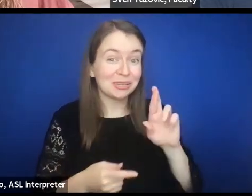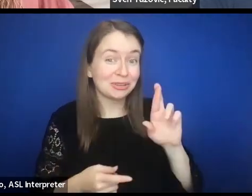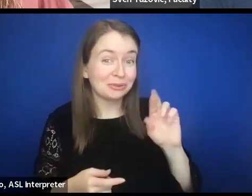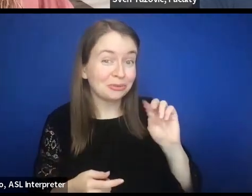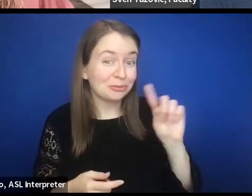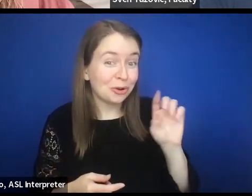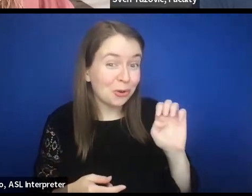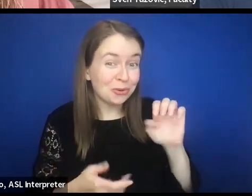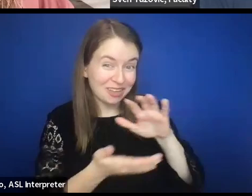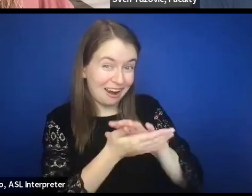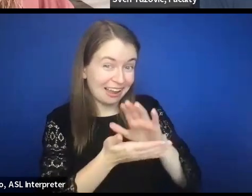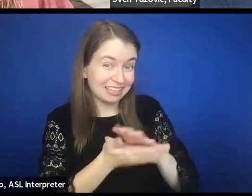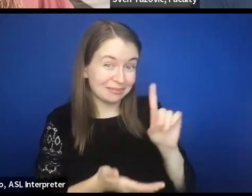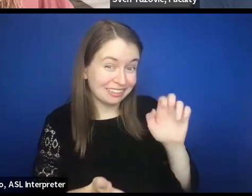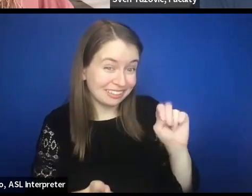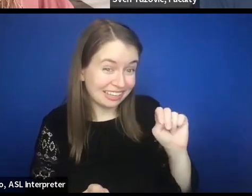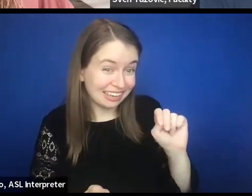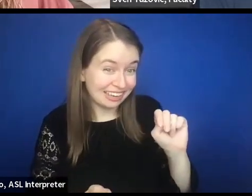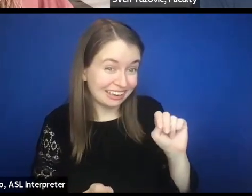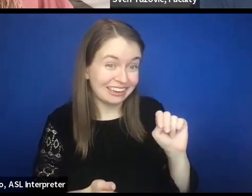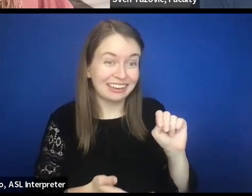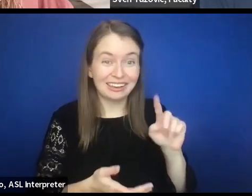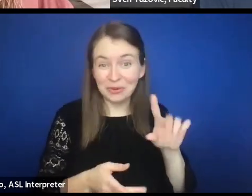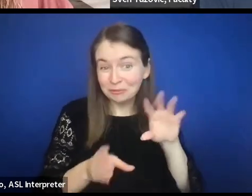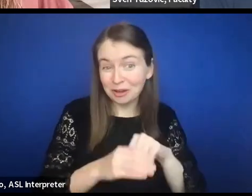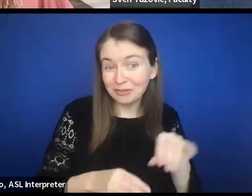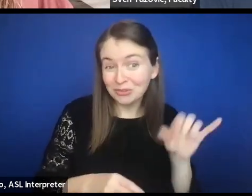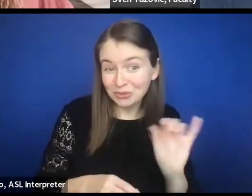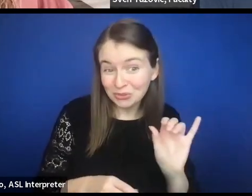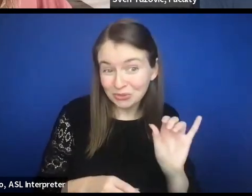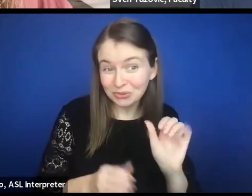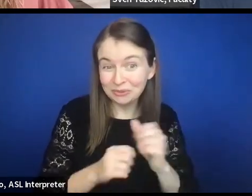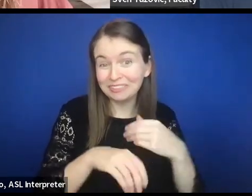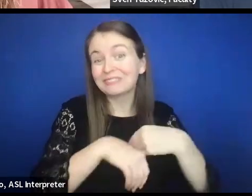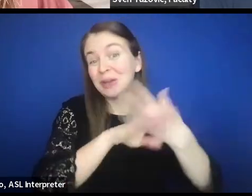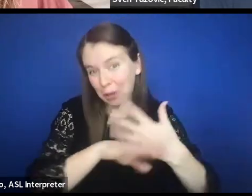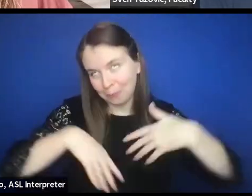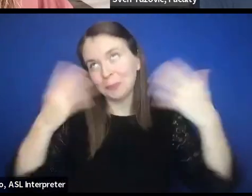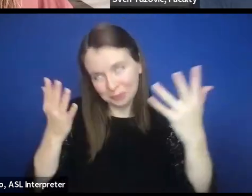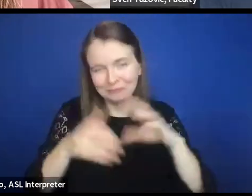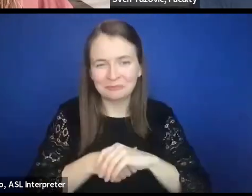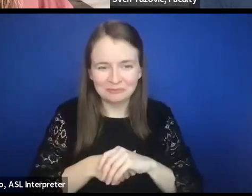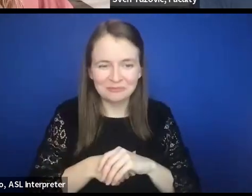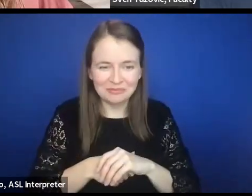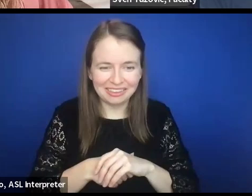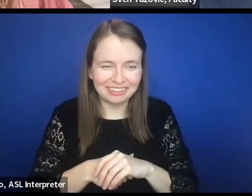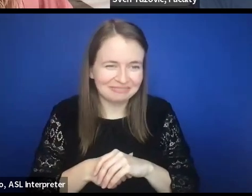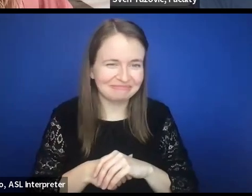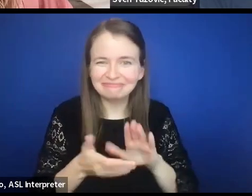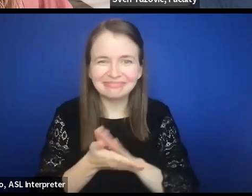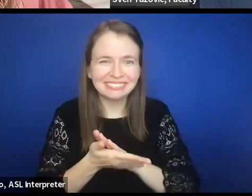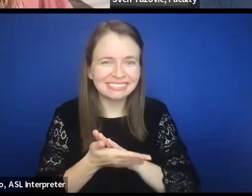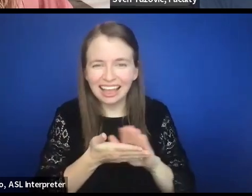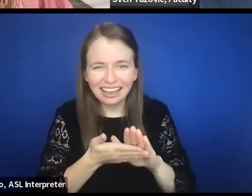our academic dean, and you will be part of this as well, coming via video. So I think that's really